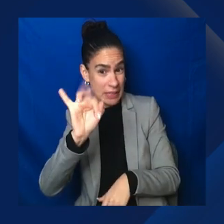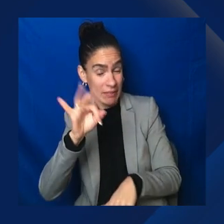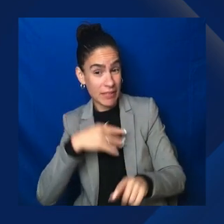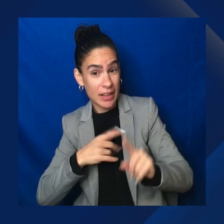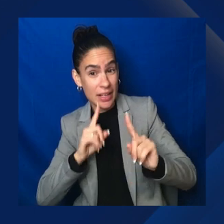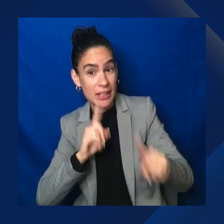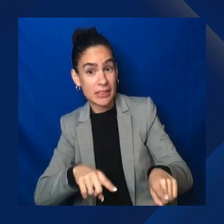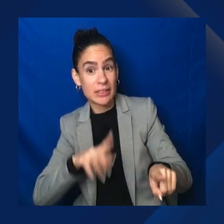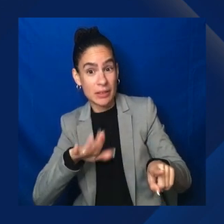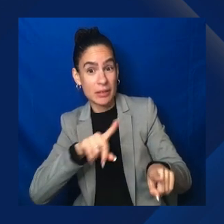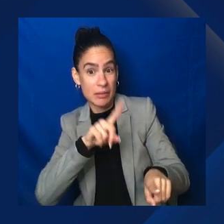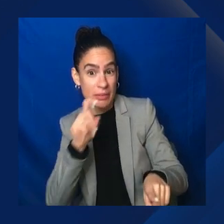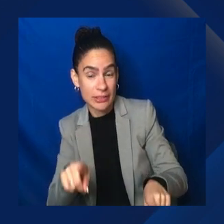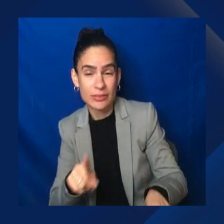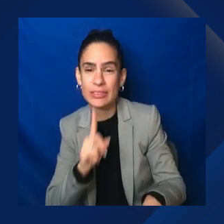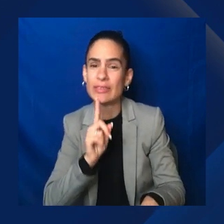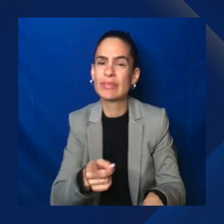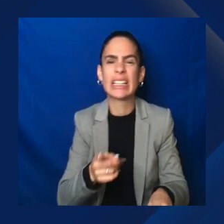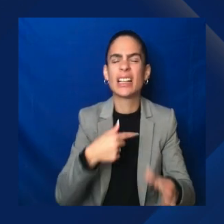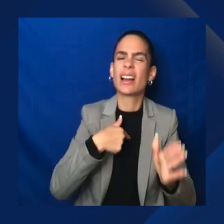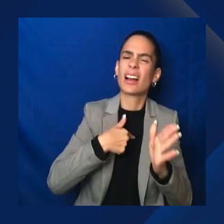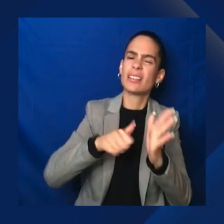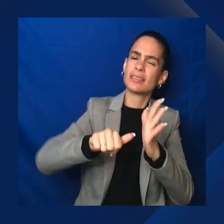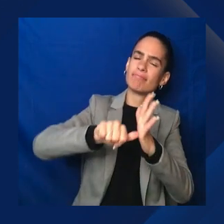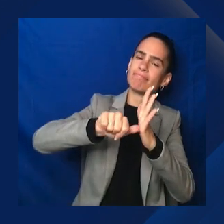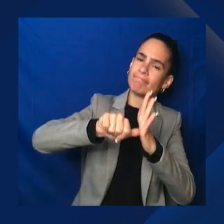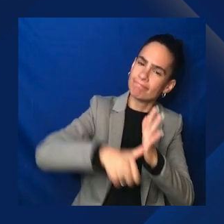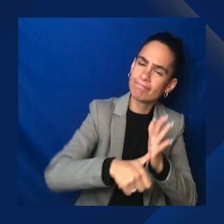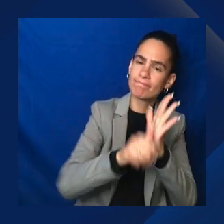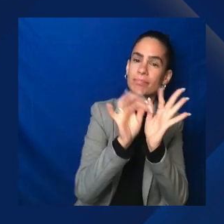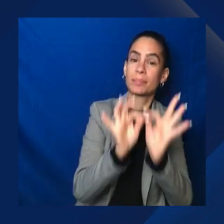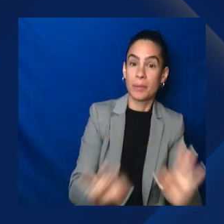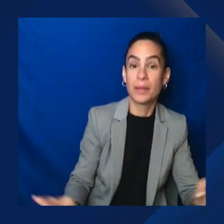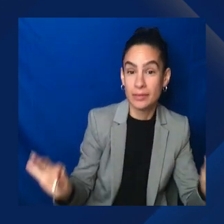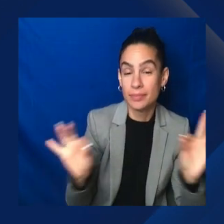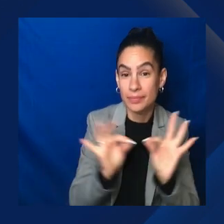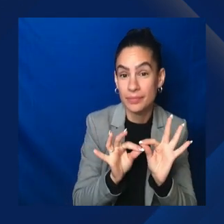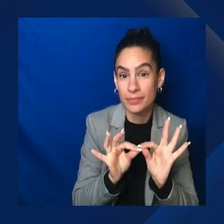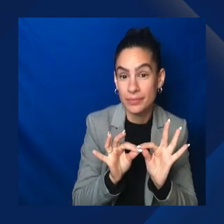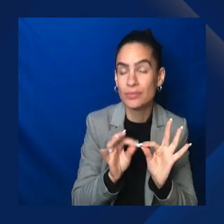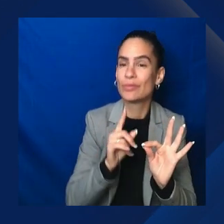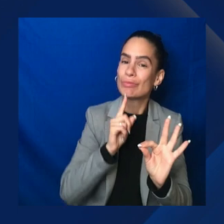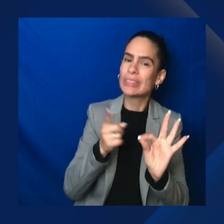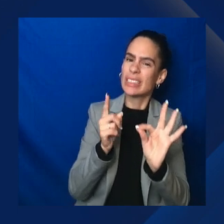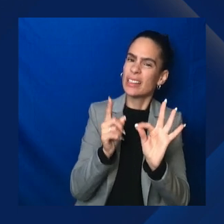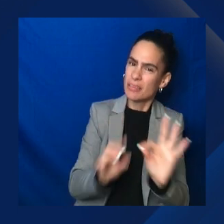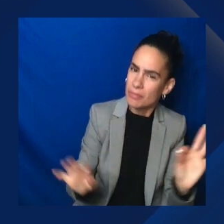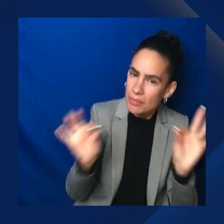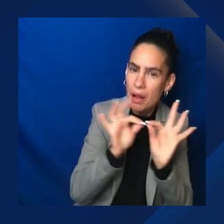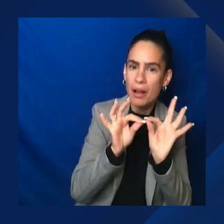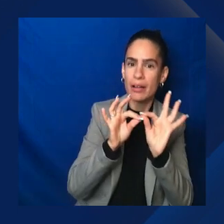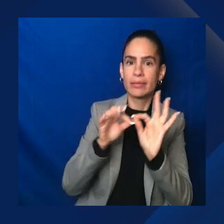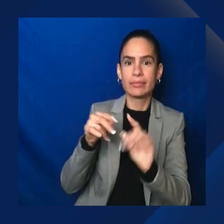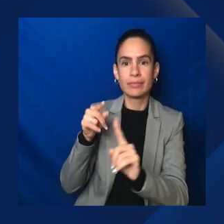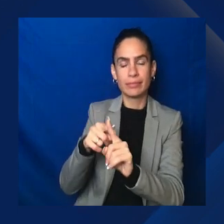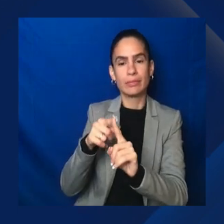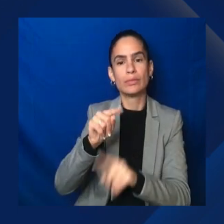Really, I think so important to tribal communities that we